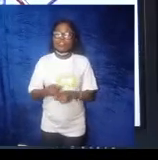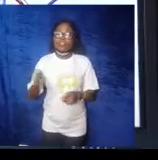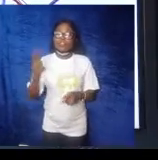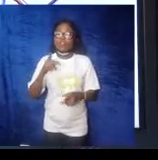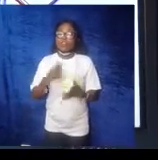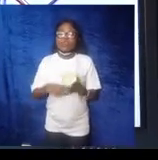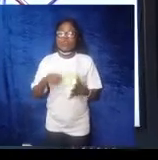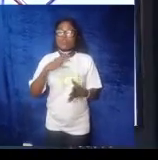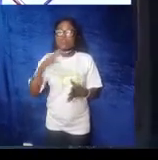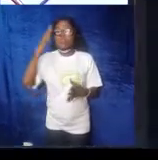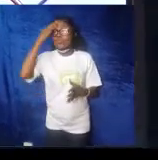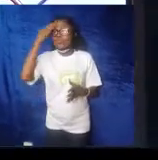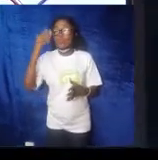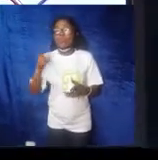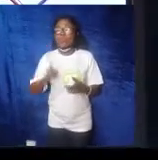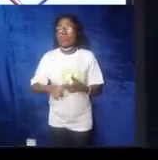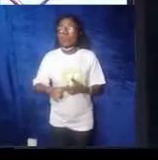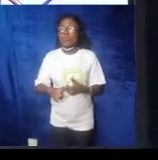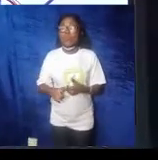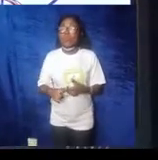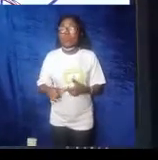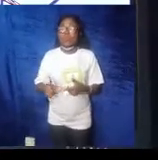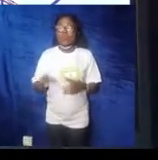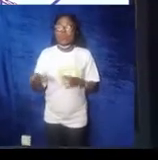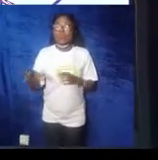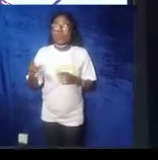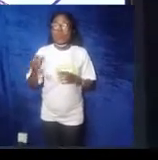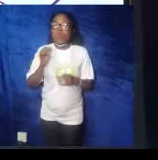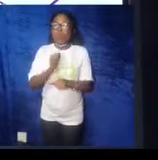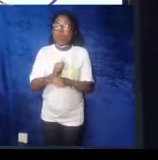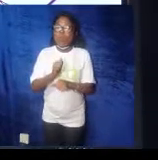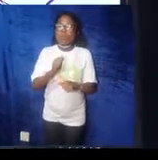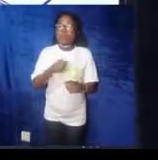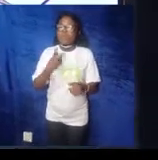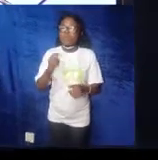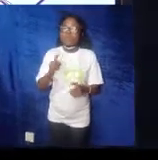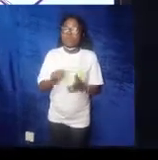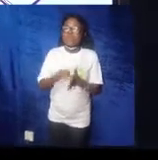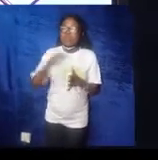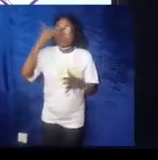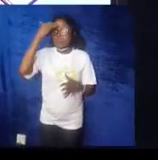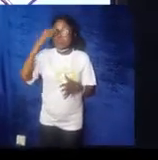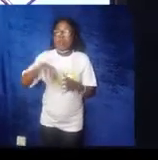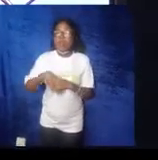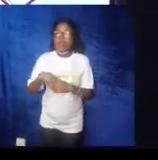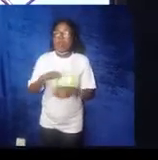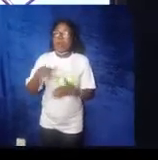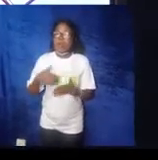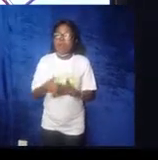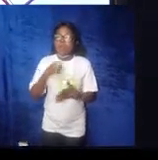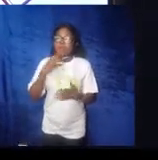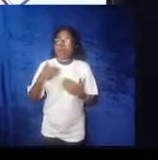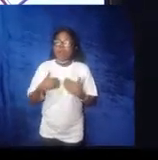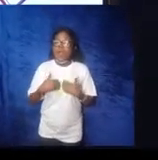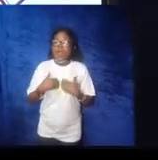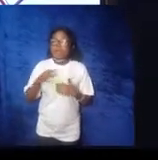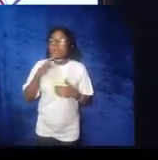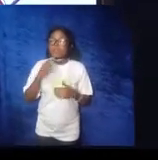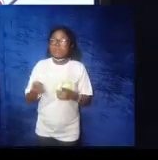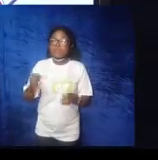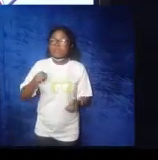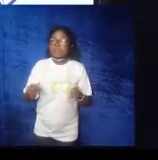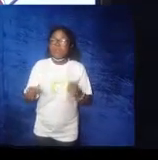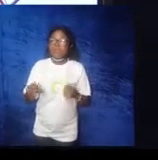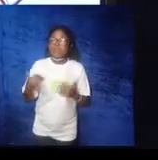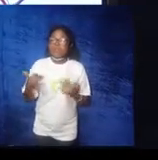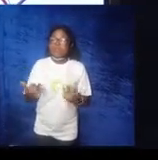scared. Just use what you know to get all the angles that you don't know. It's either you have angles on a straight line, or you have them to be